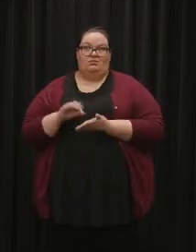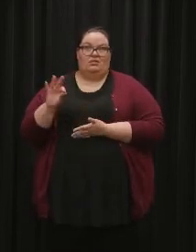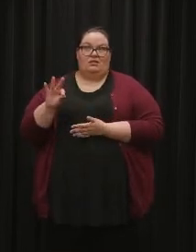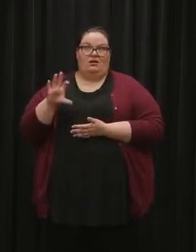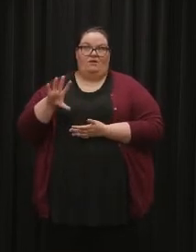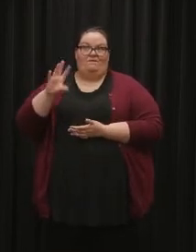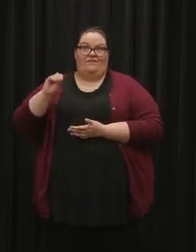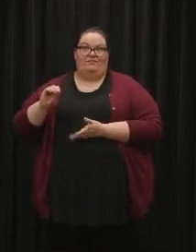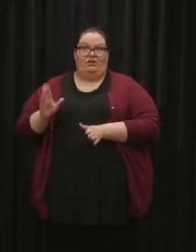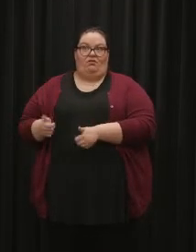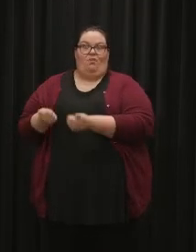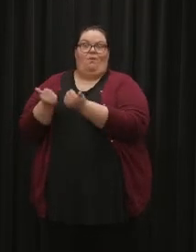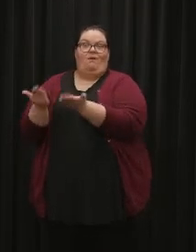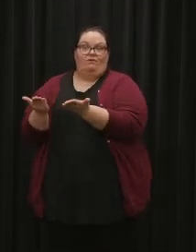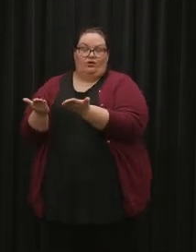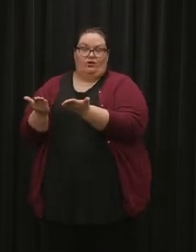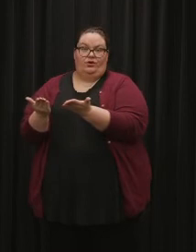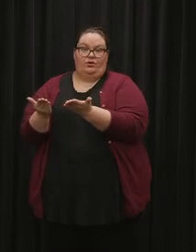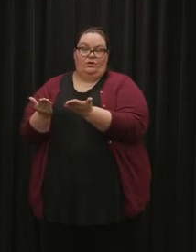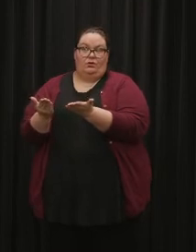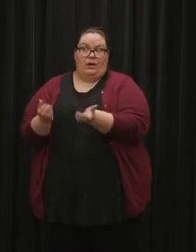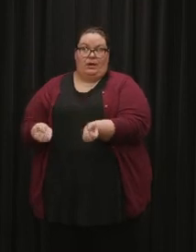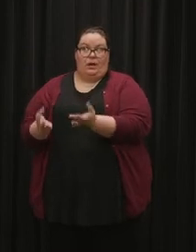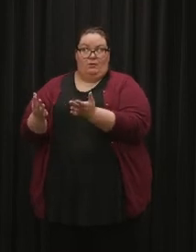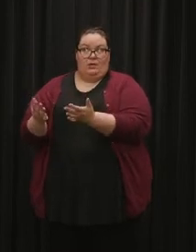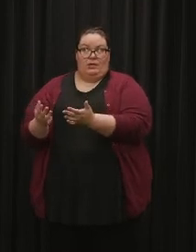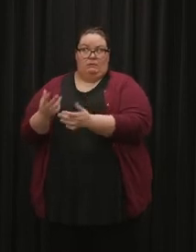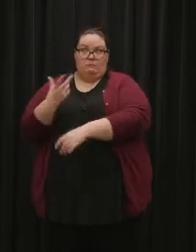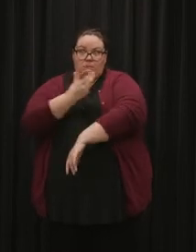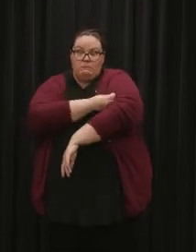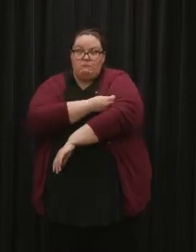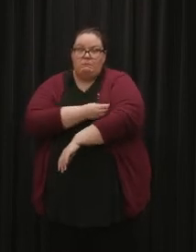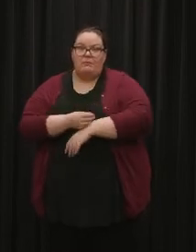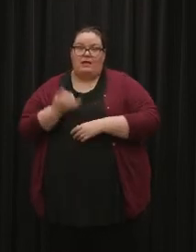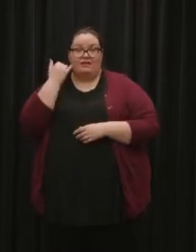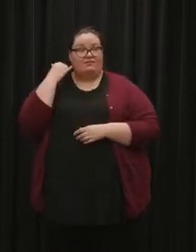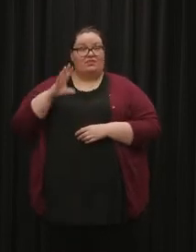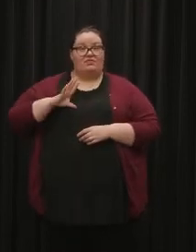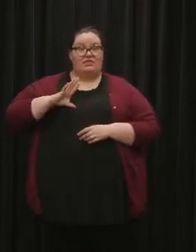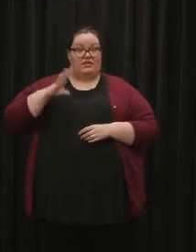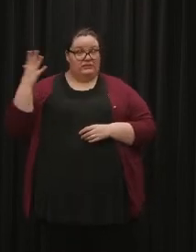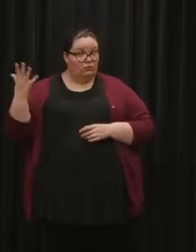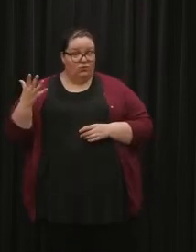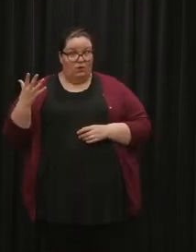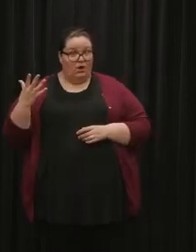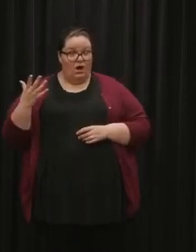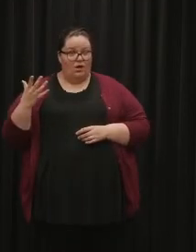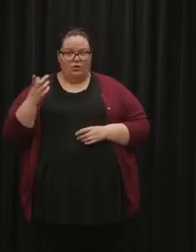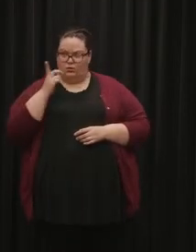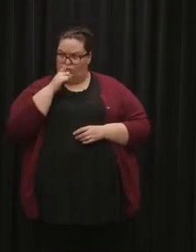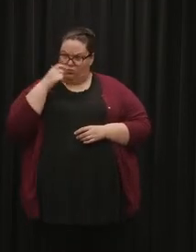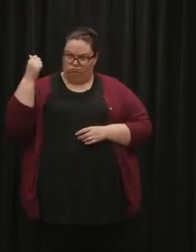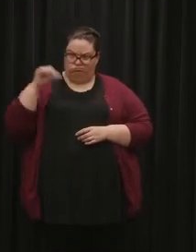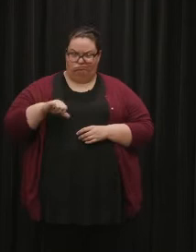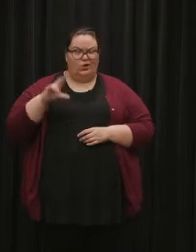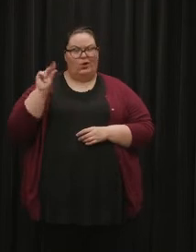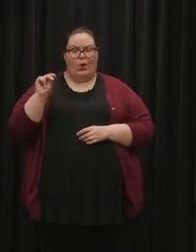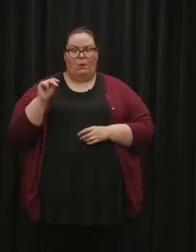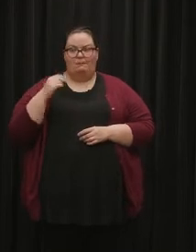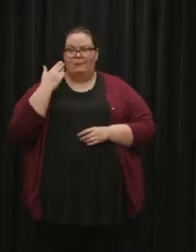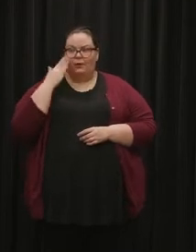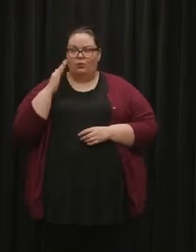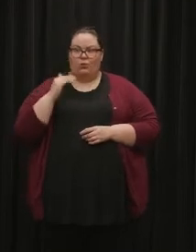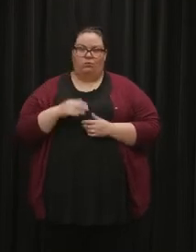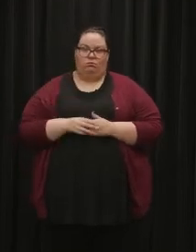1,950 invitations that went out in terms of, and if they didn't want it, I don't know how many would have said no. And if they did